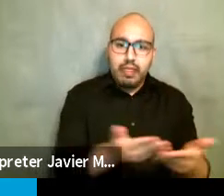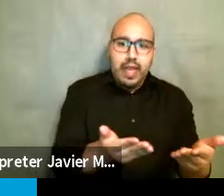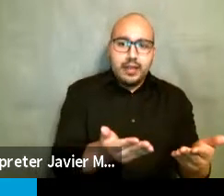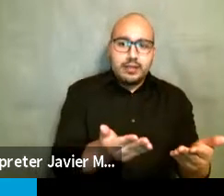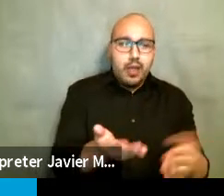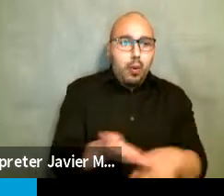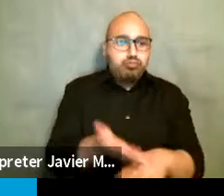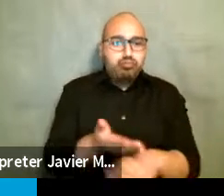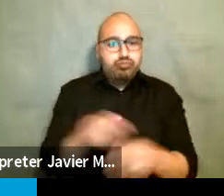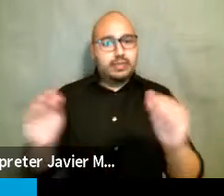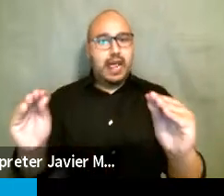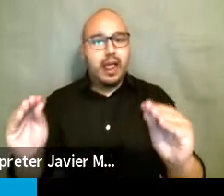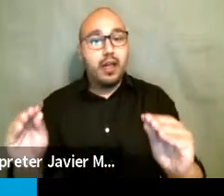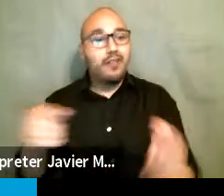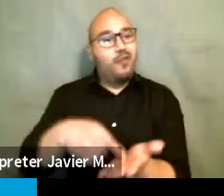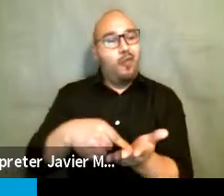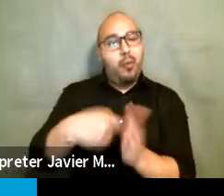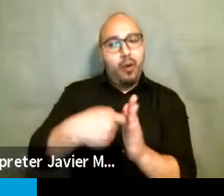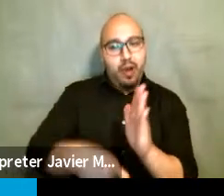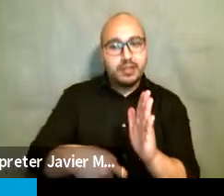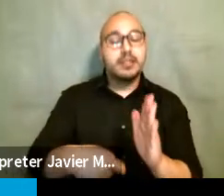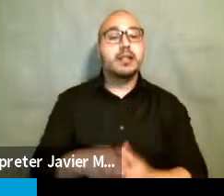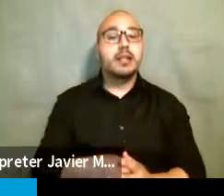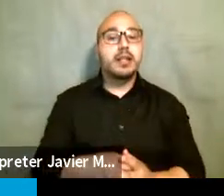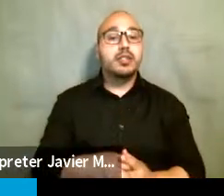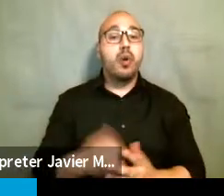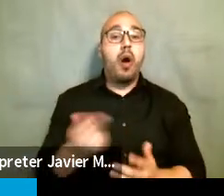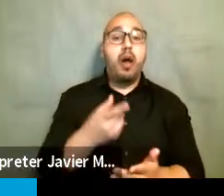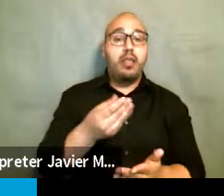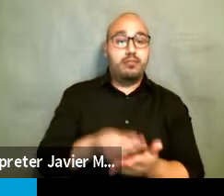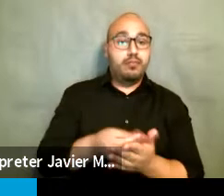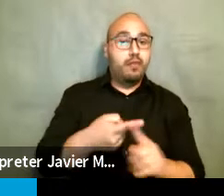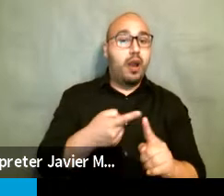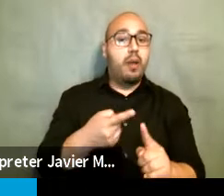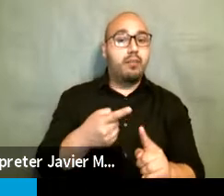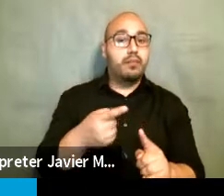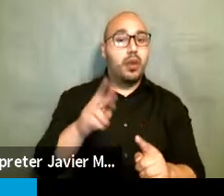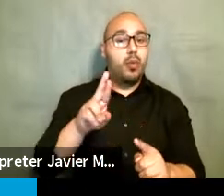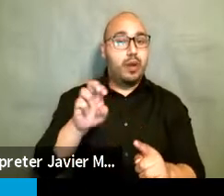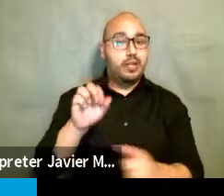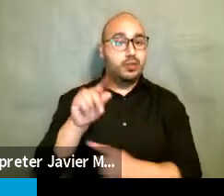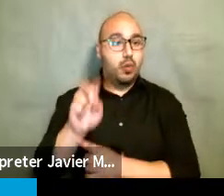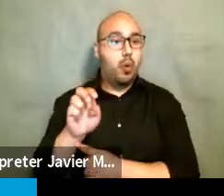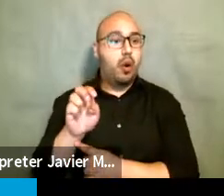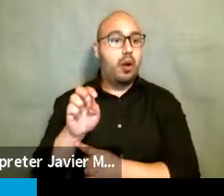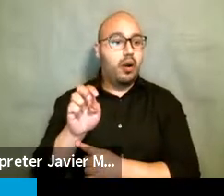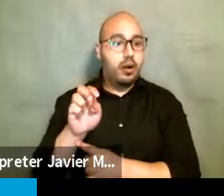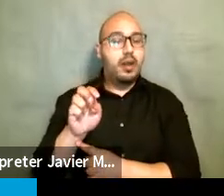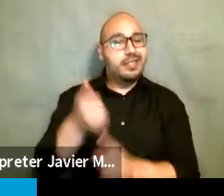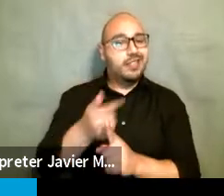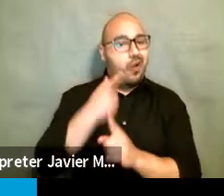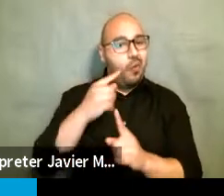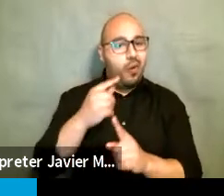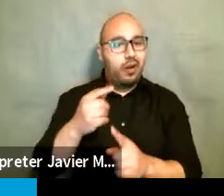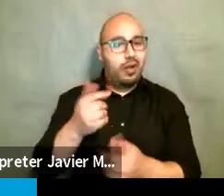to improve their home at an affordable cost, while all of the funds from the restore help support what we are doing in the community through new home construction and acts of